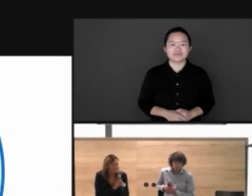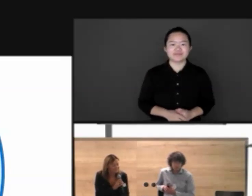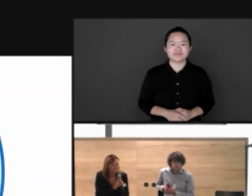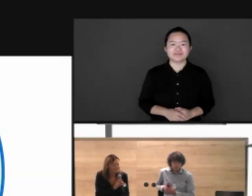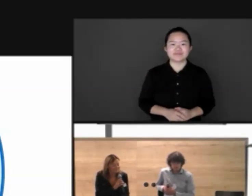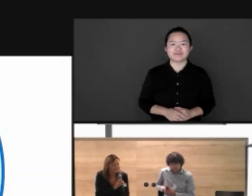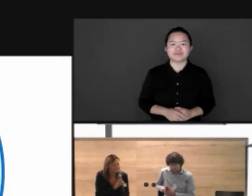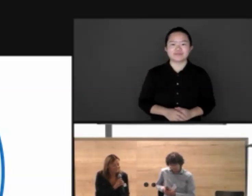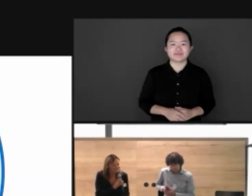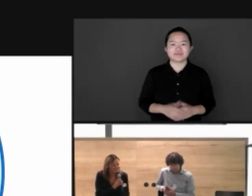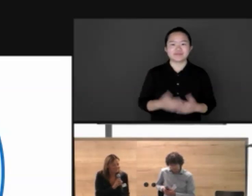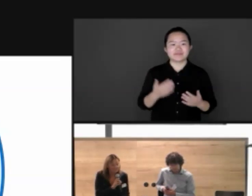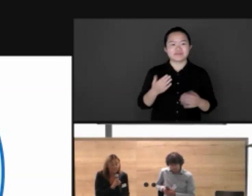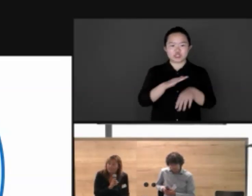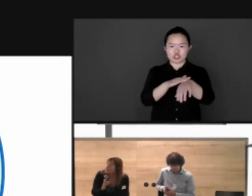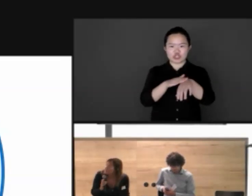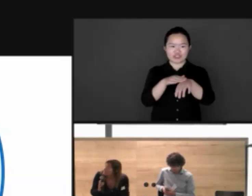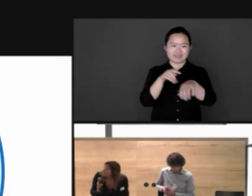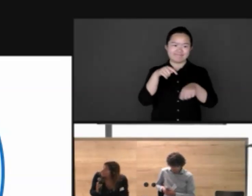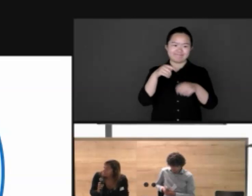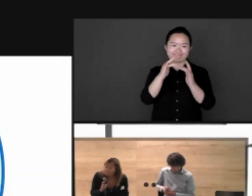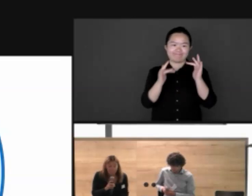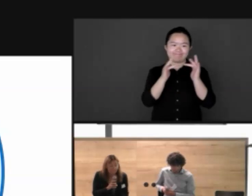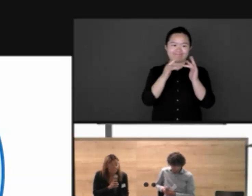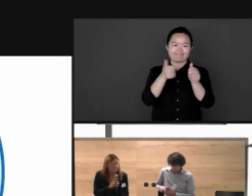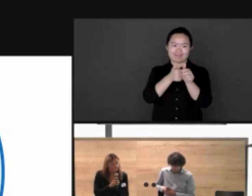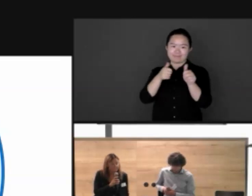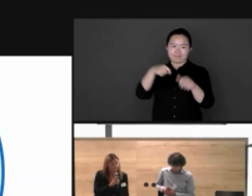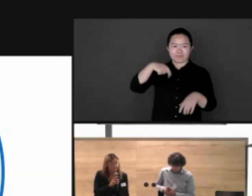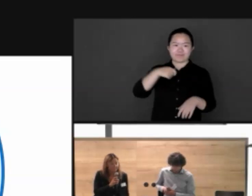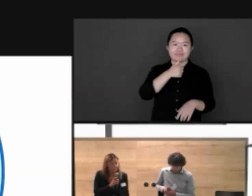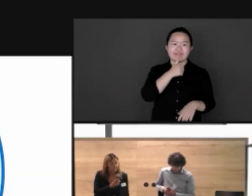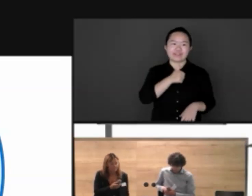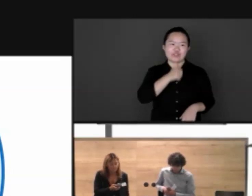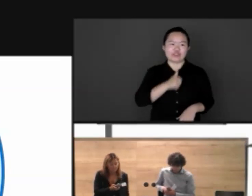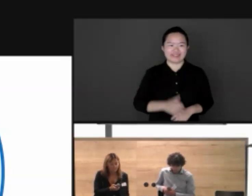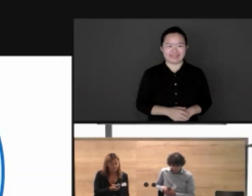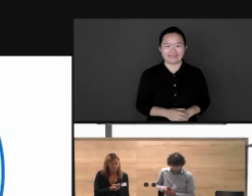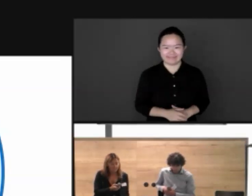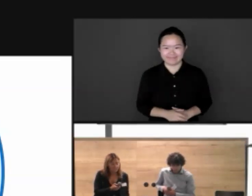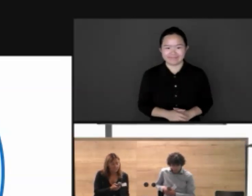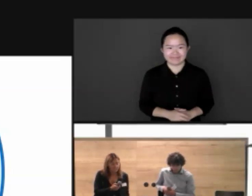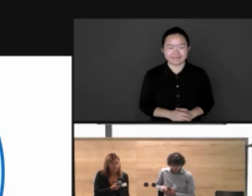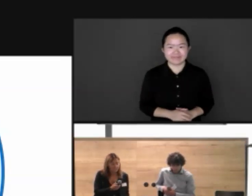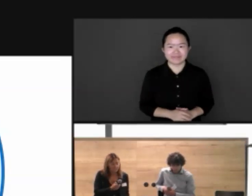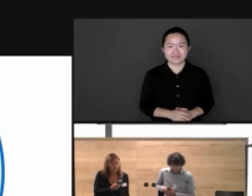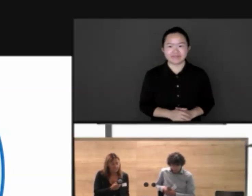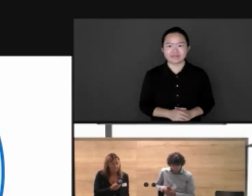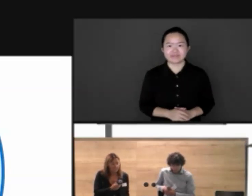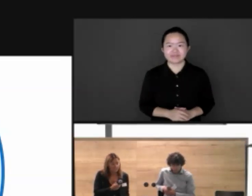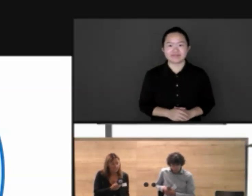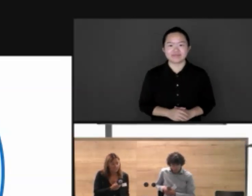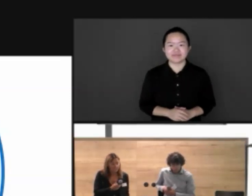but as Susanna told, I am Harri Puskar and I work for the Estonian Consumer Protection